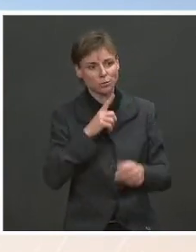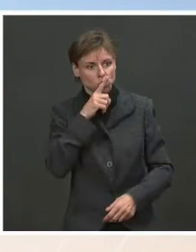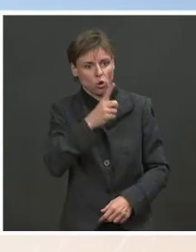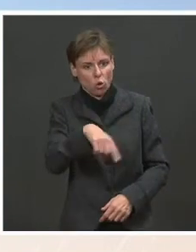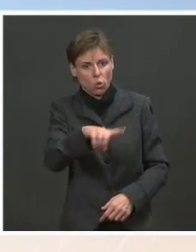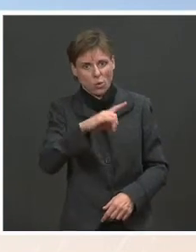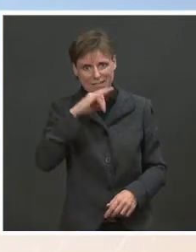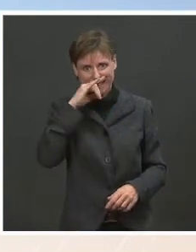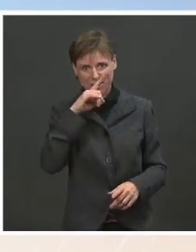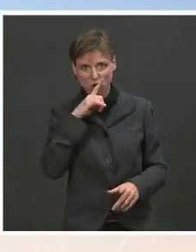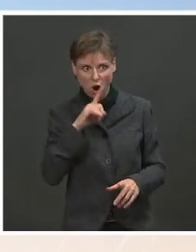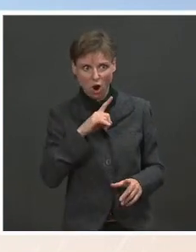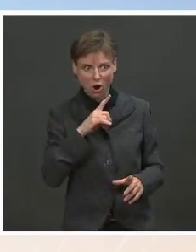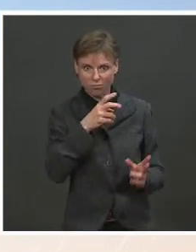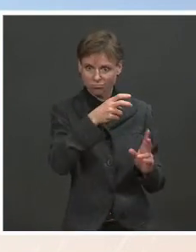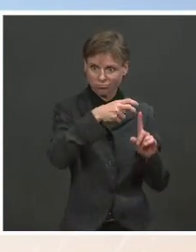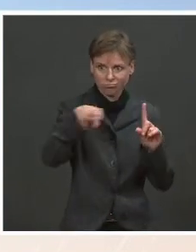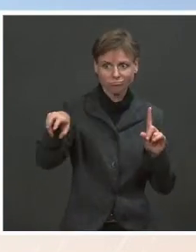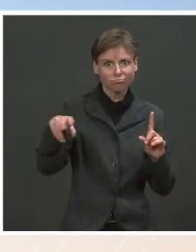are put into safe